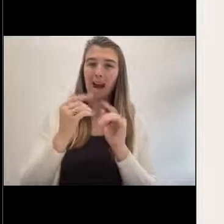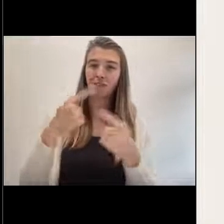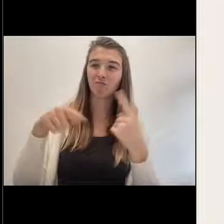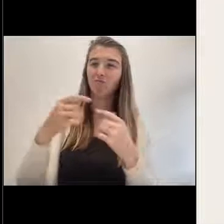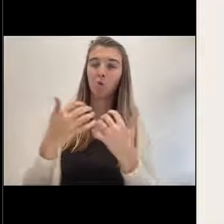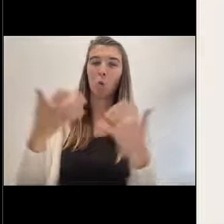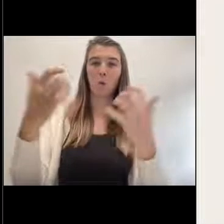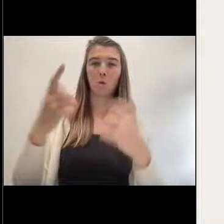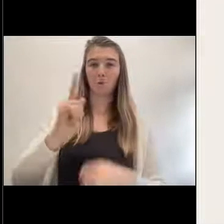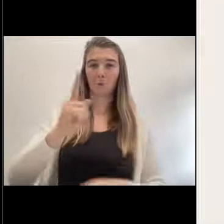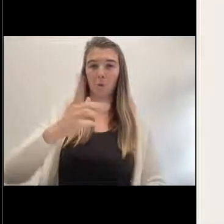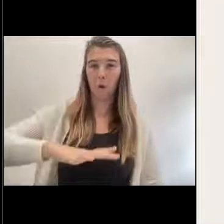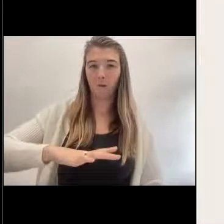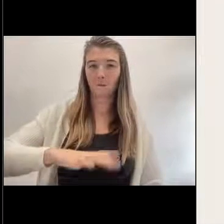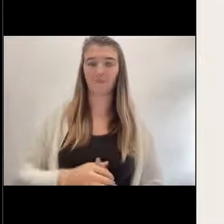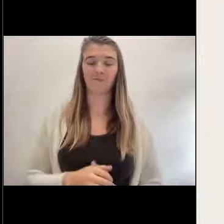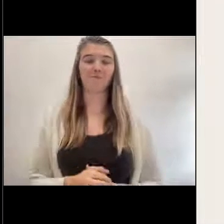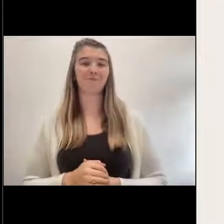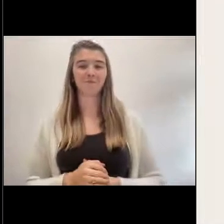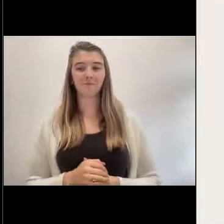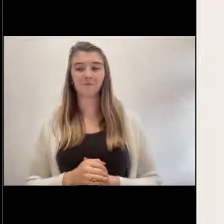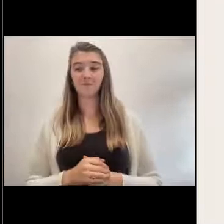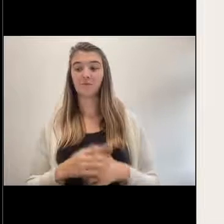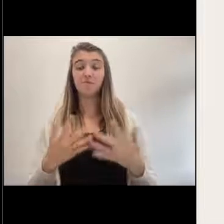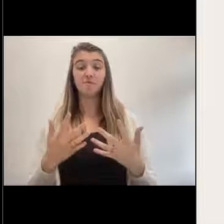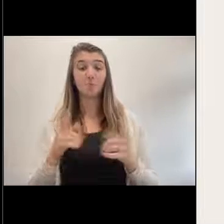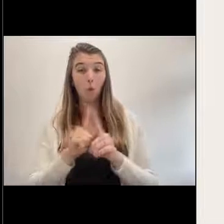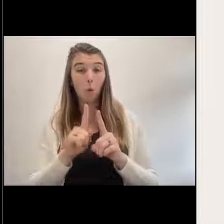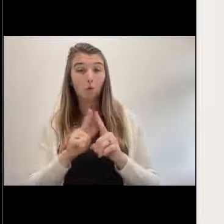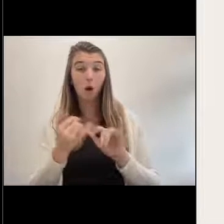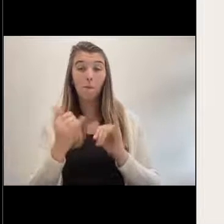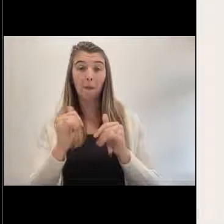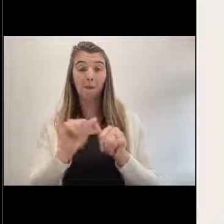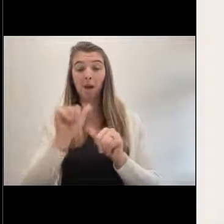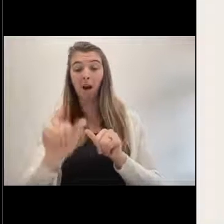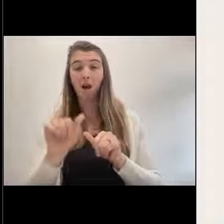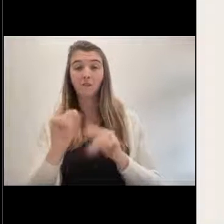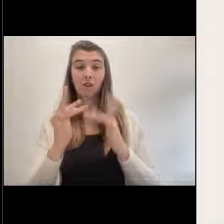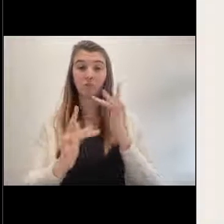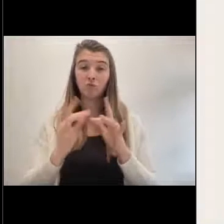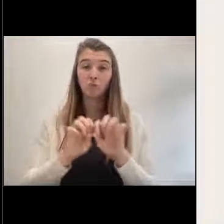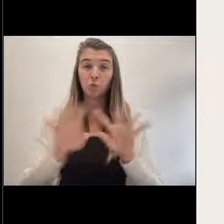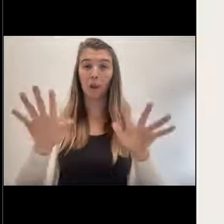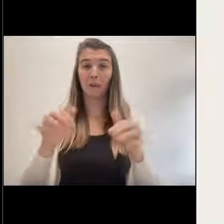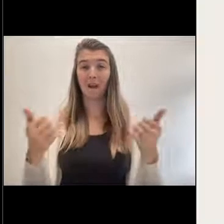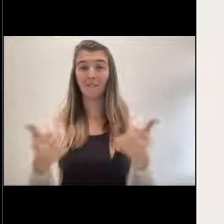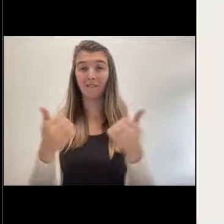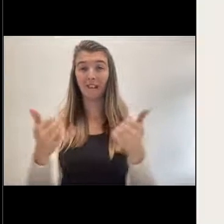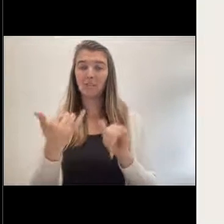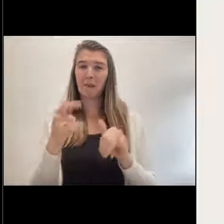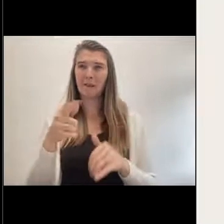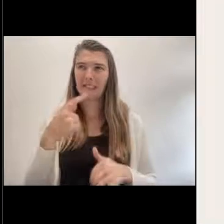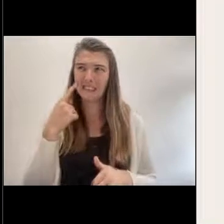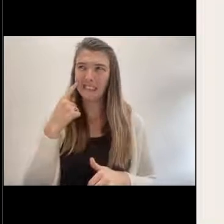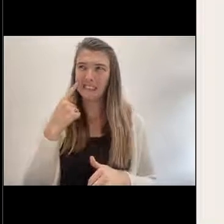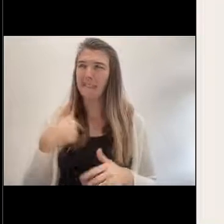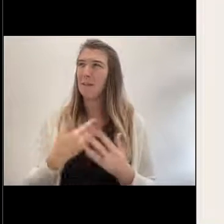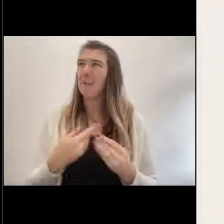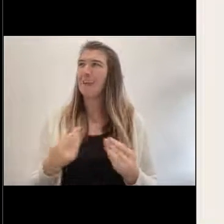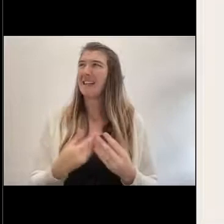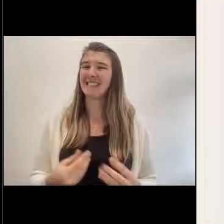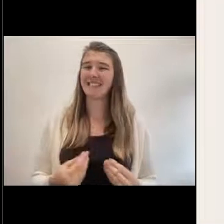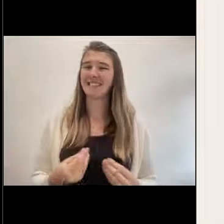of after the webinar, if you find that you missed any bits or if you'd like to come back and watch any more of it, then we will be making this available as a